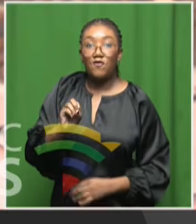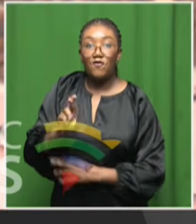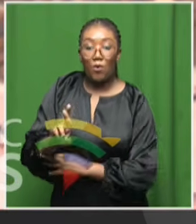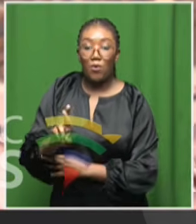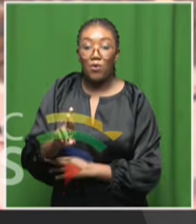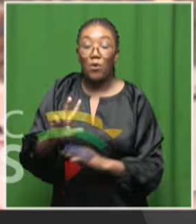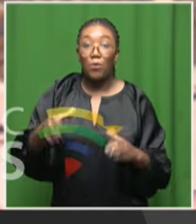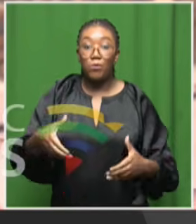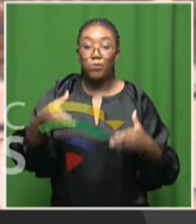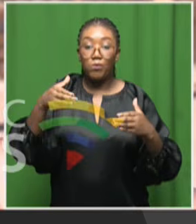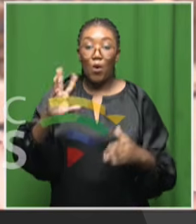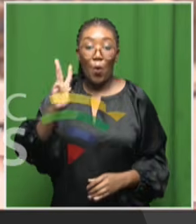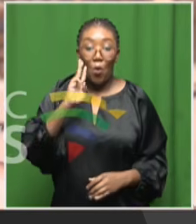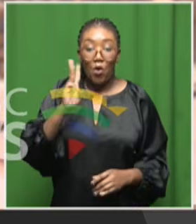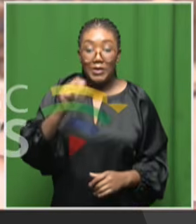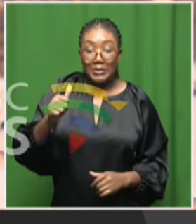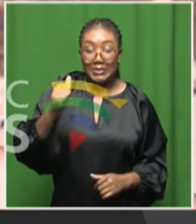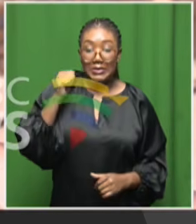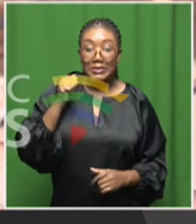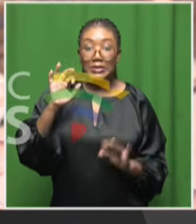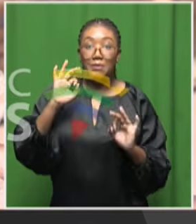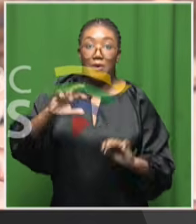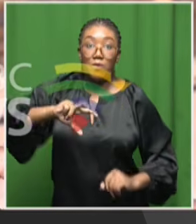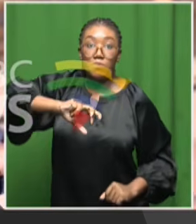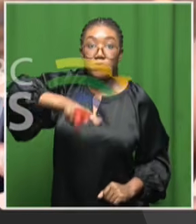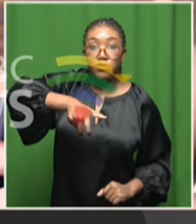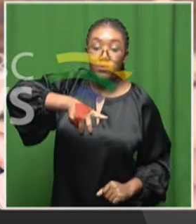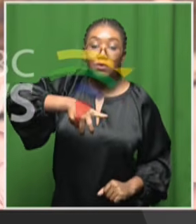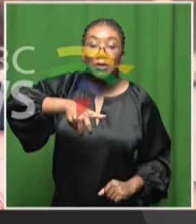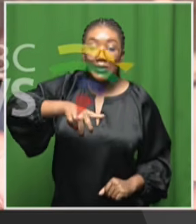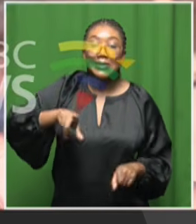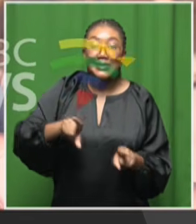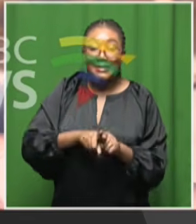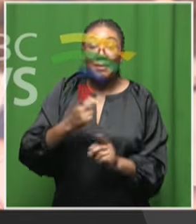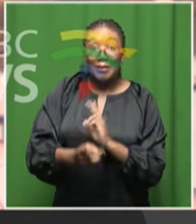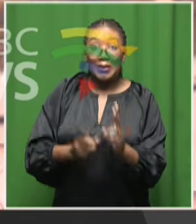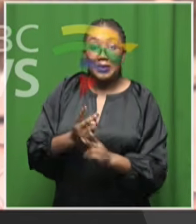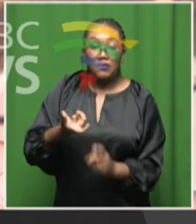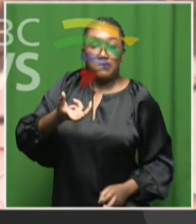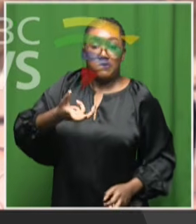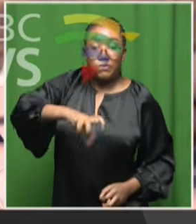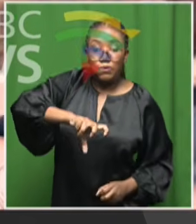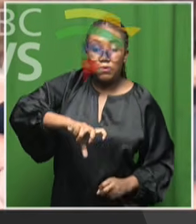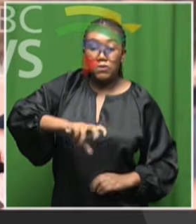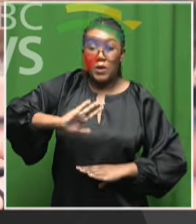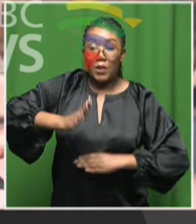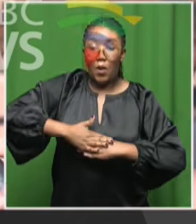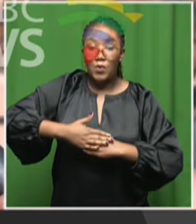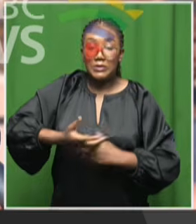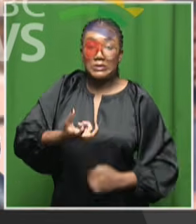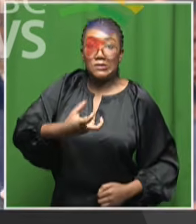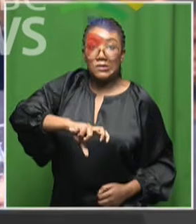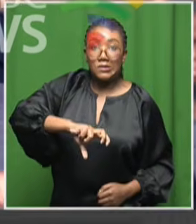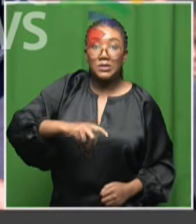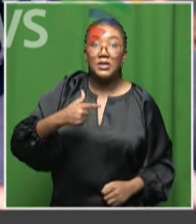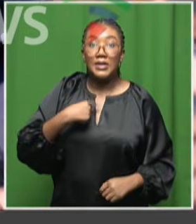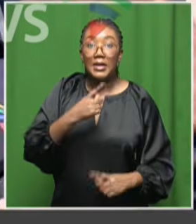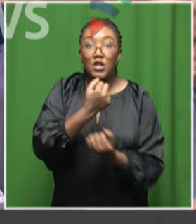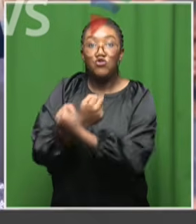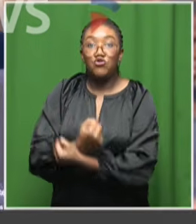out, but it was also closed so that we can uplift our capacity. We had roving trucks